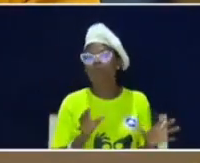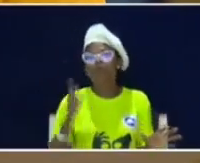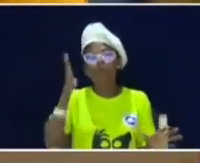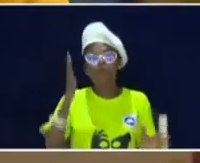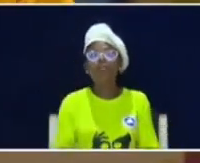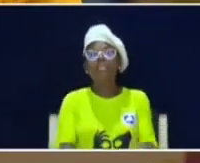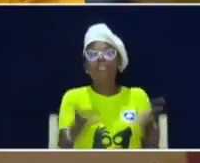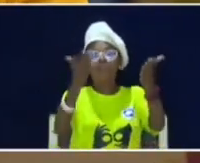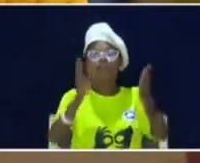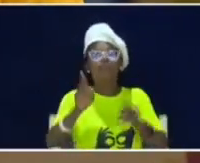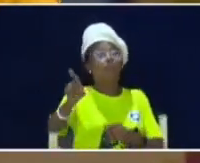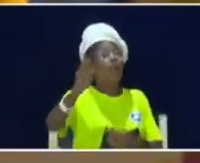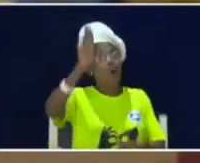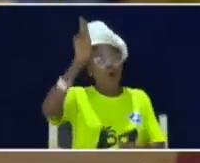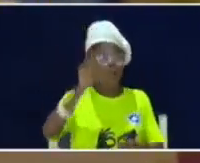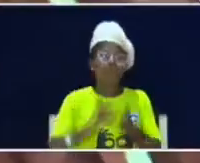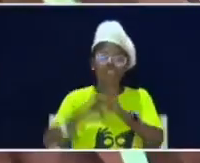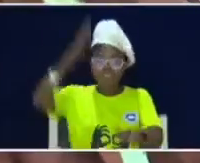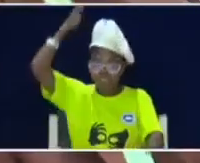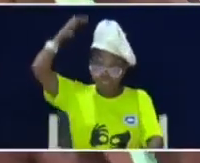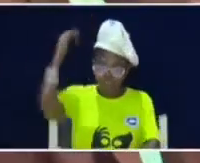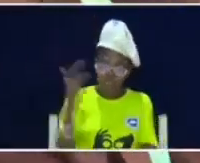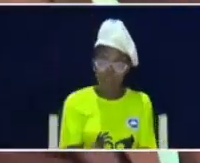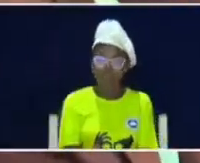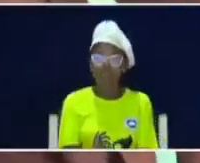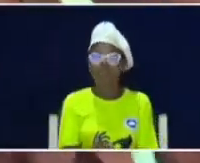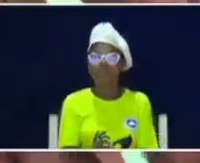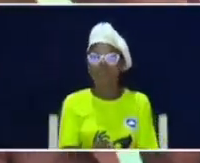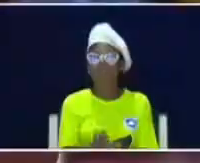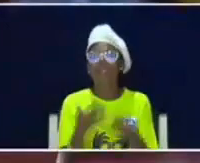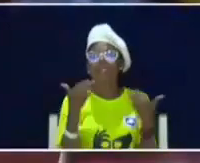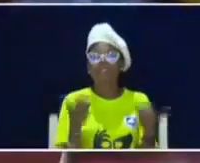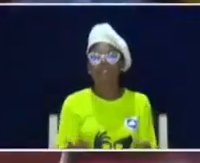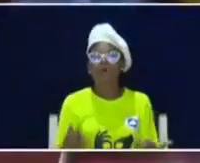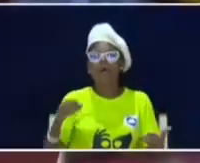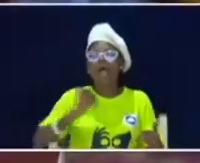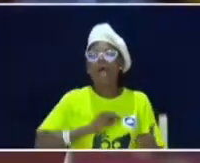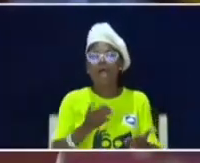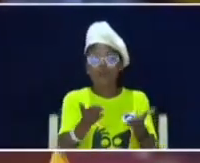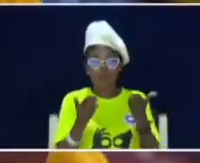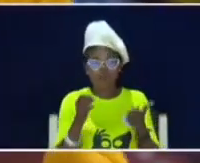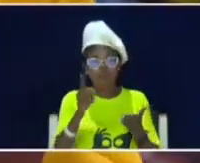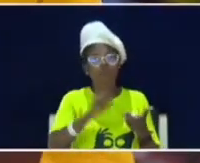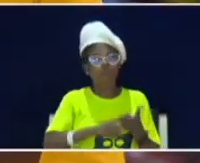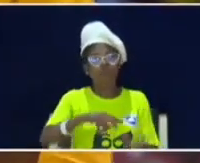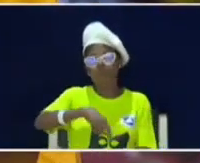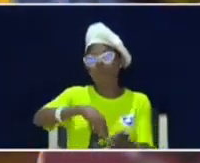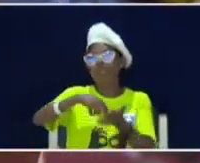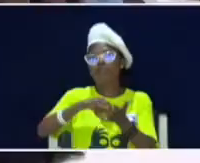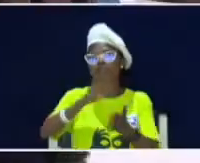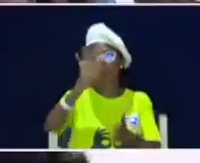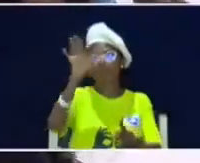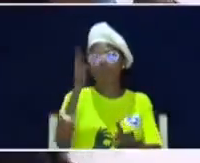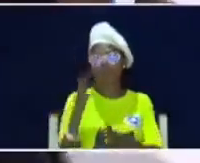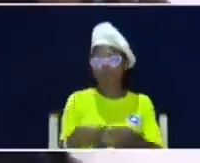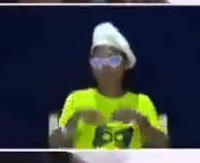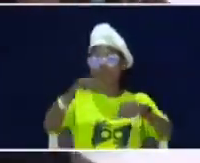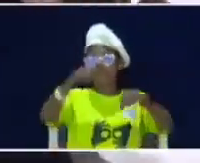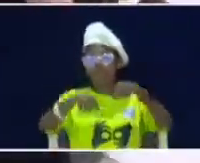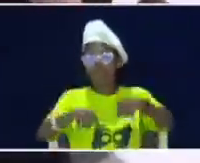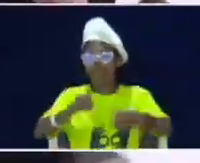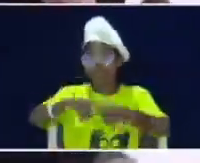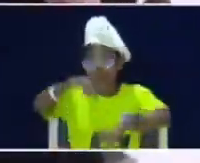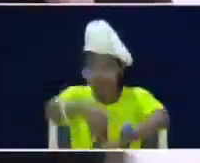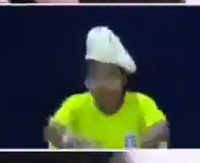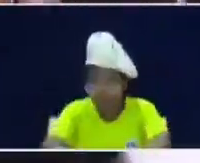lift you up in the name of Jesus. Right now, I want us to rise to our feet. I want us to rise to our feet